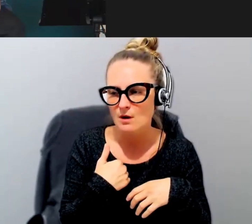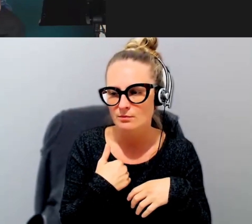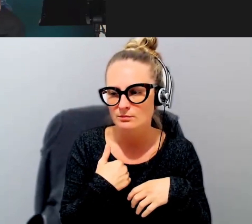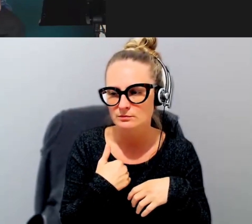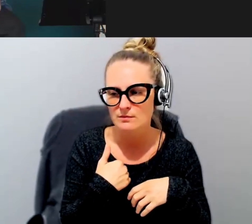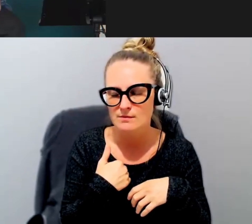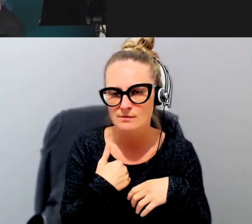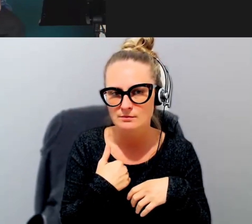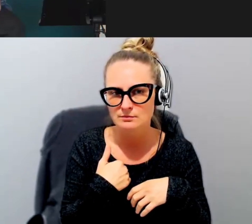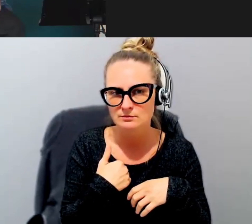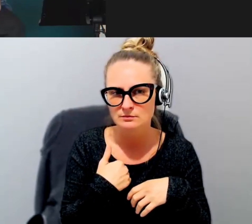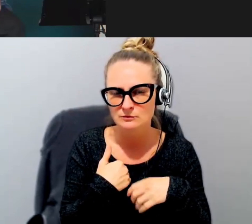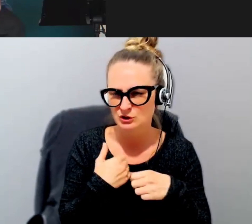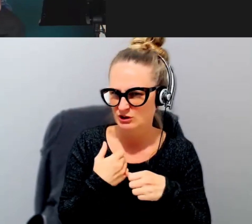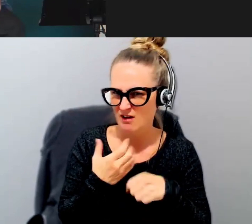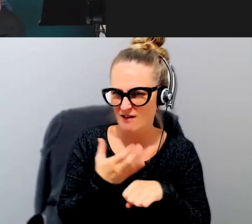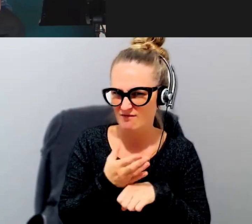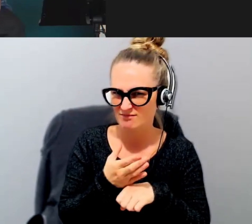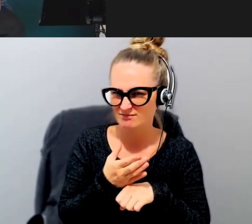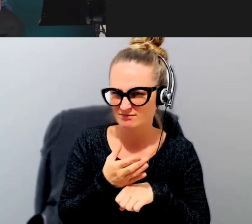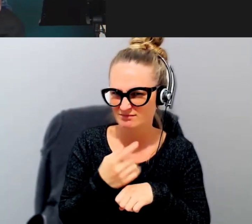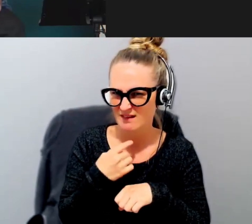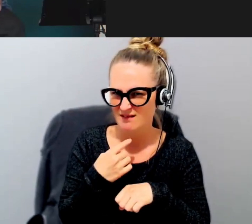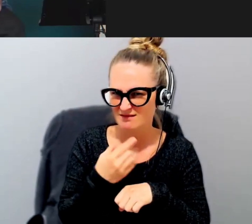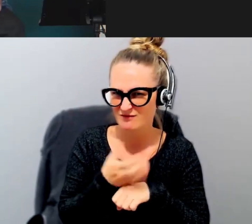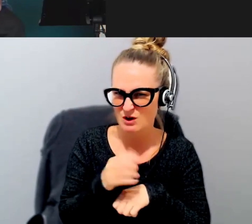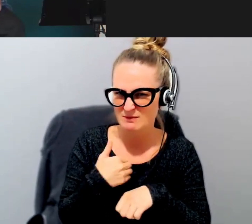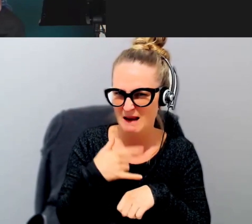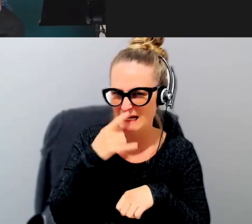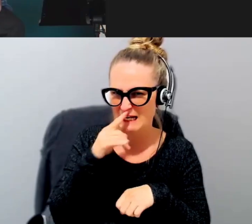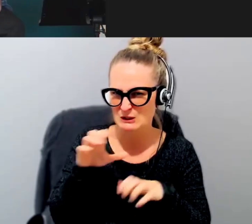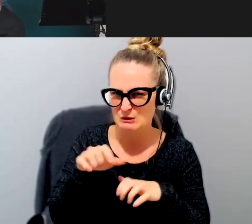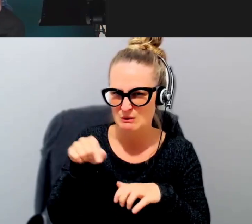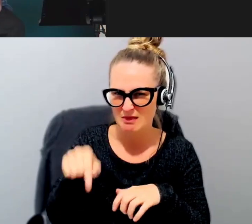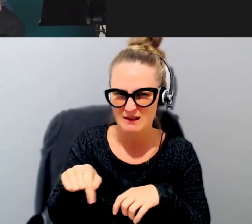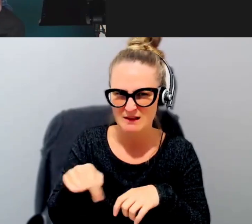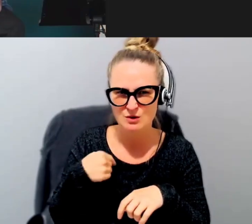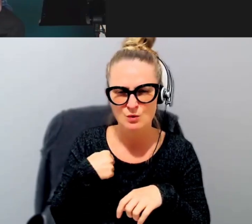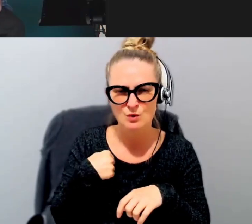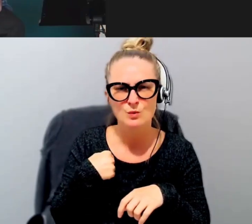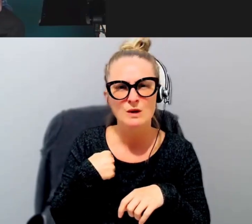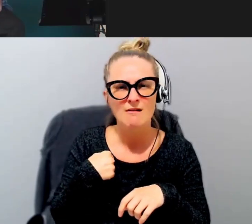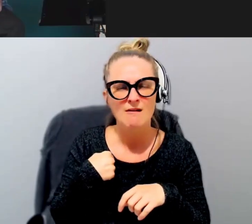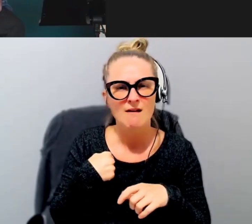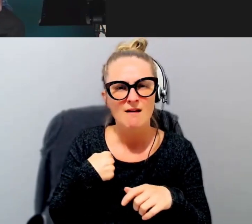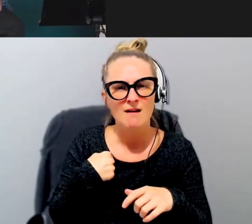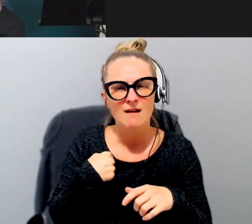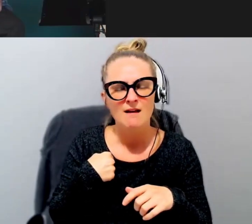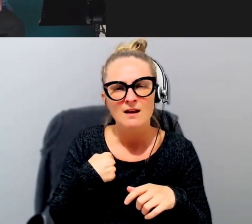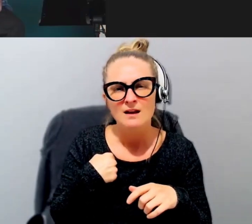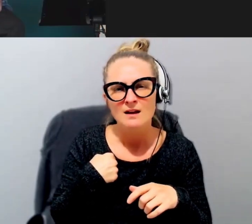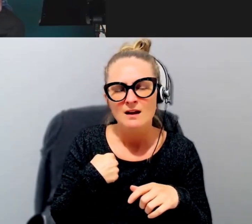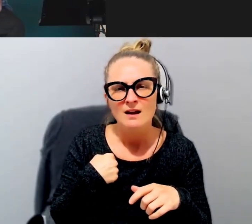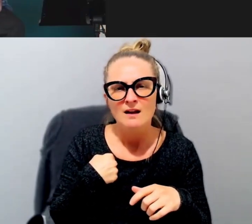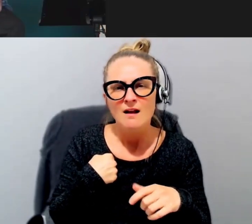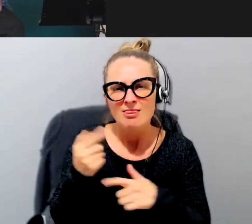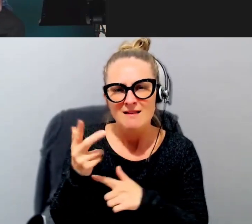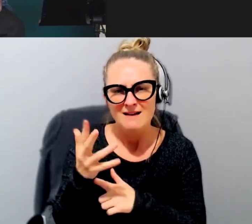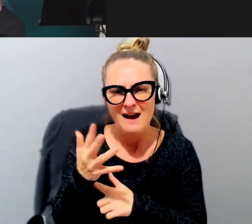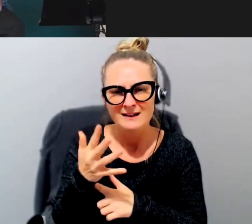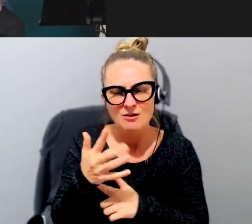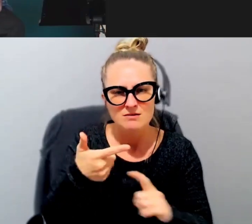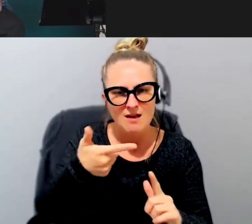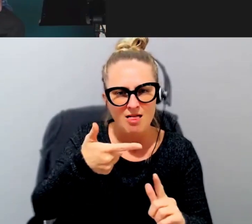Should I make my kids do this? When we light the Hanukkah candles, for example, the traditional